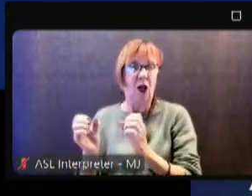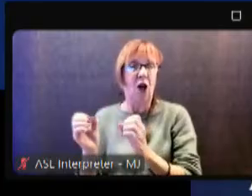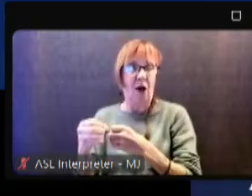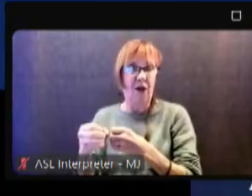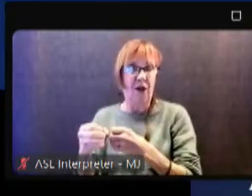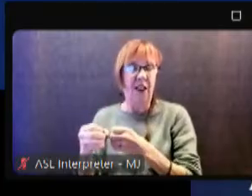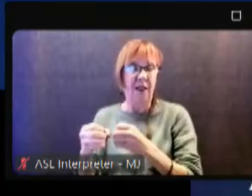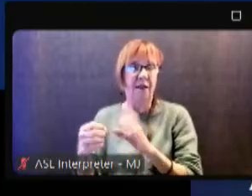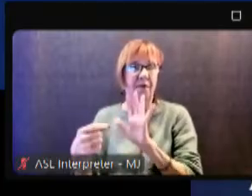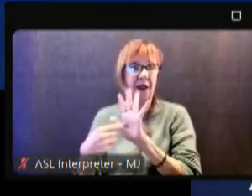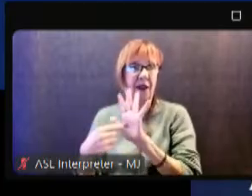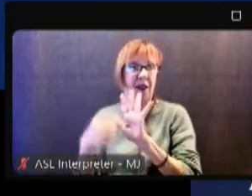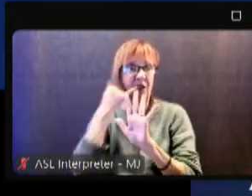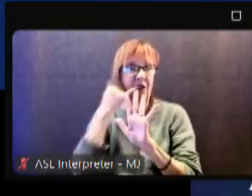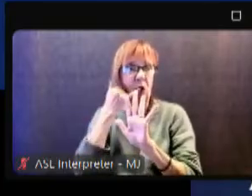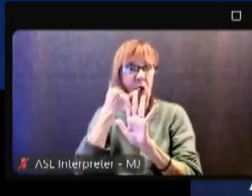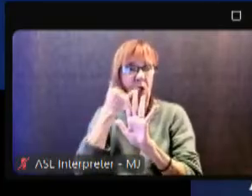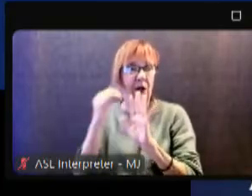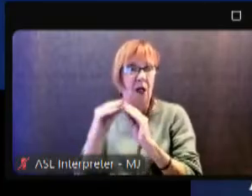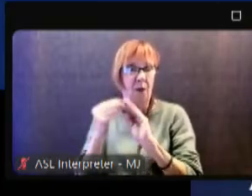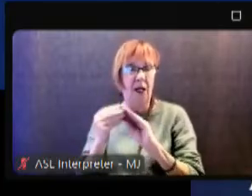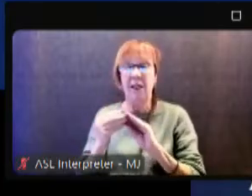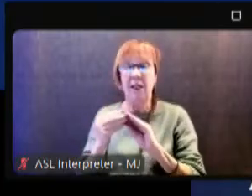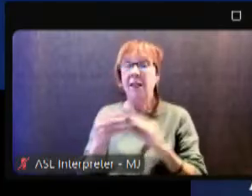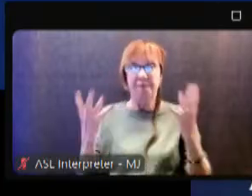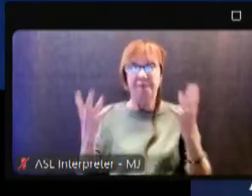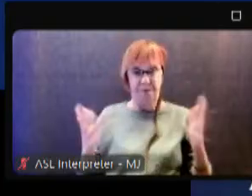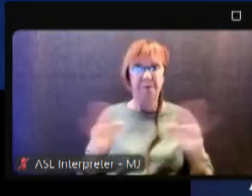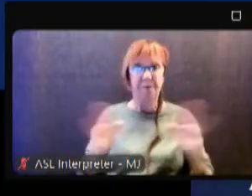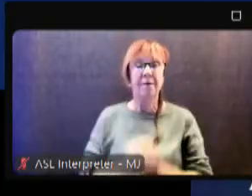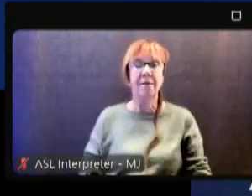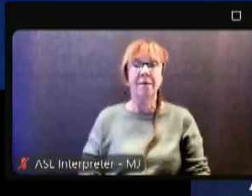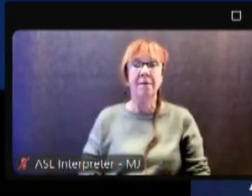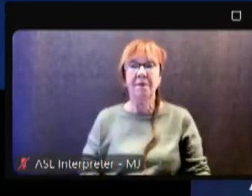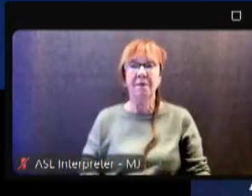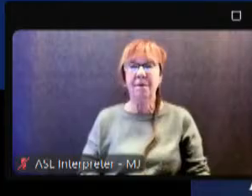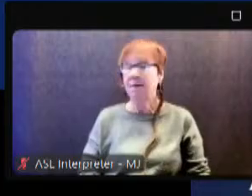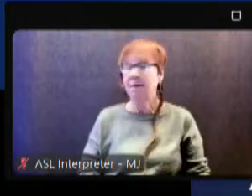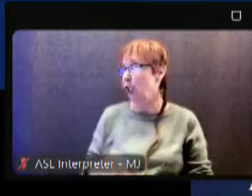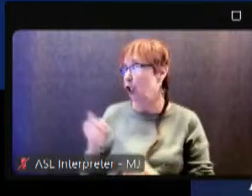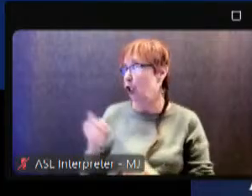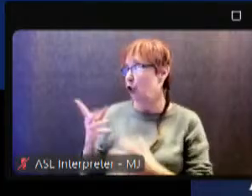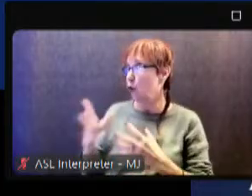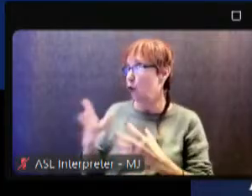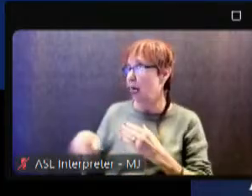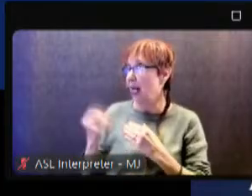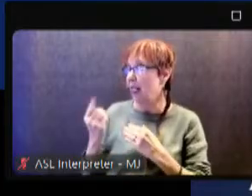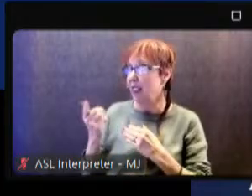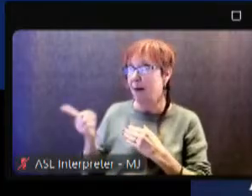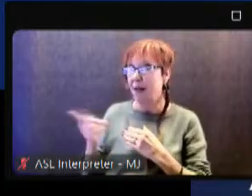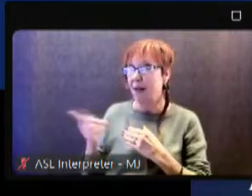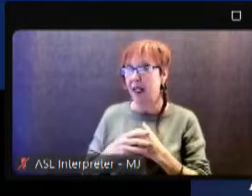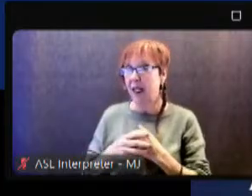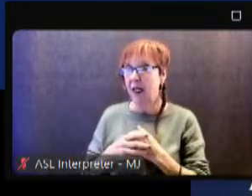out. That's my presentation. And Assessor Prang, did you want to say a few concluding remarks?